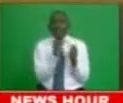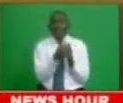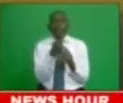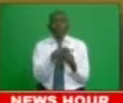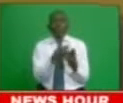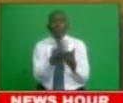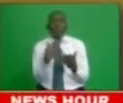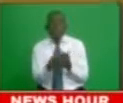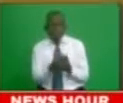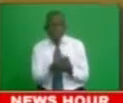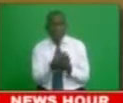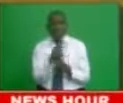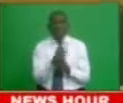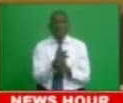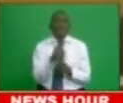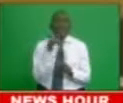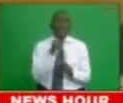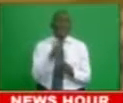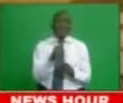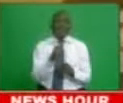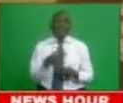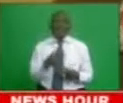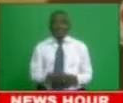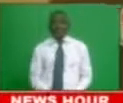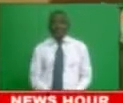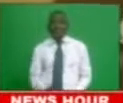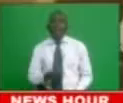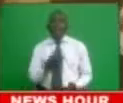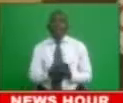month in order to preserve her life and vision.